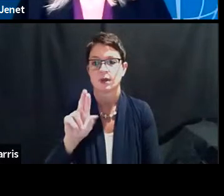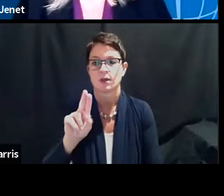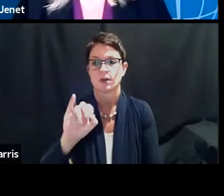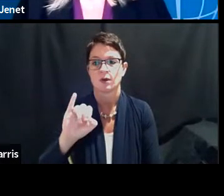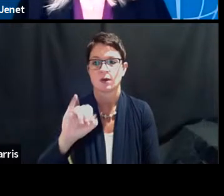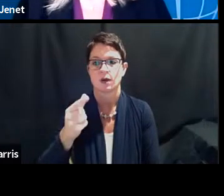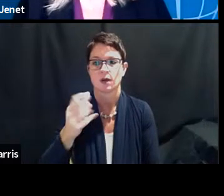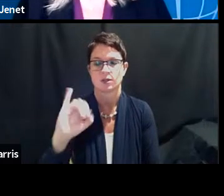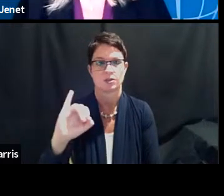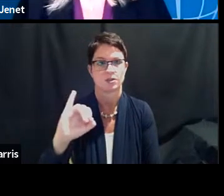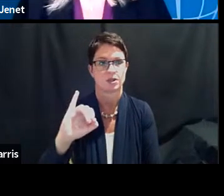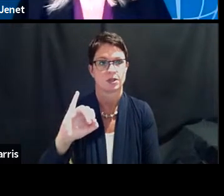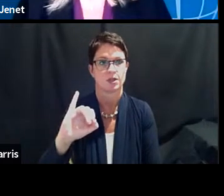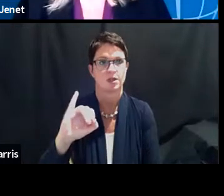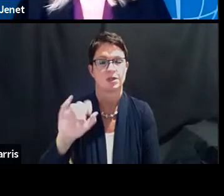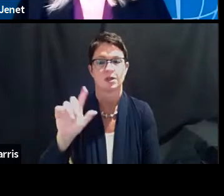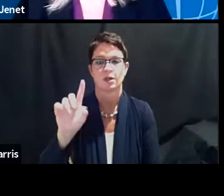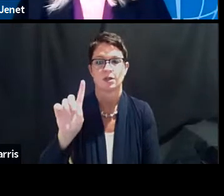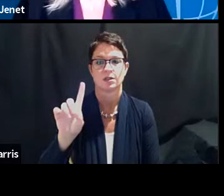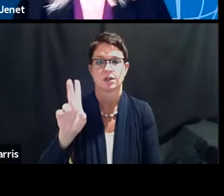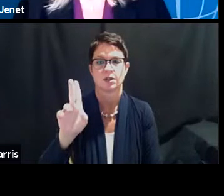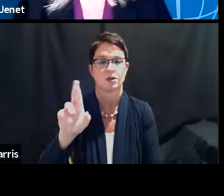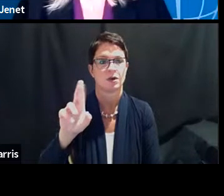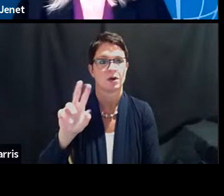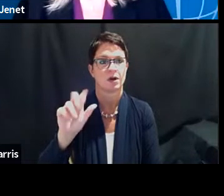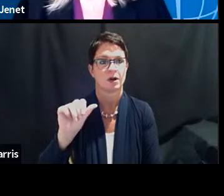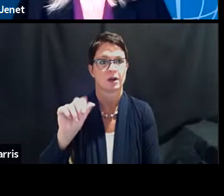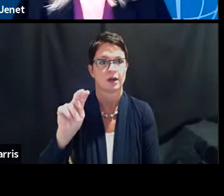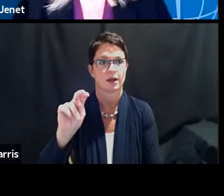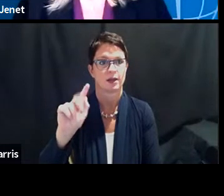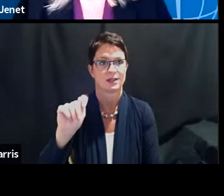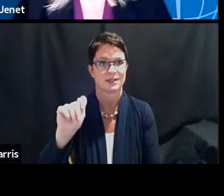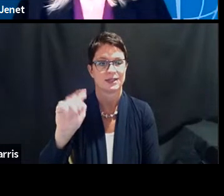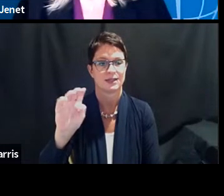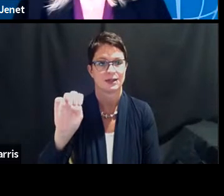Luigi, L-U-I-G-I, last name Duarte,